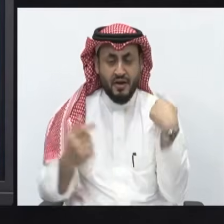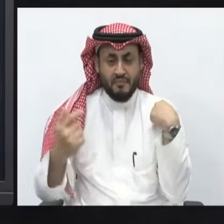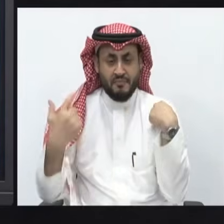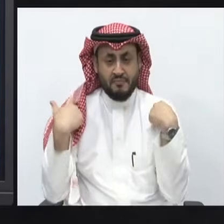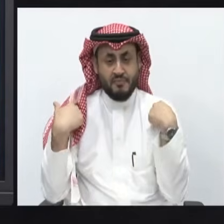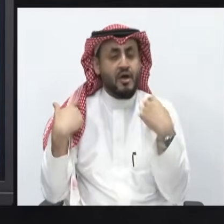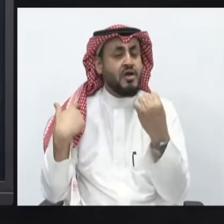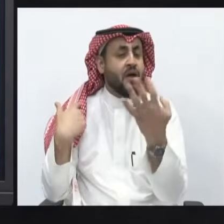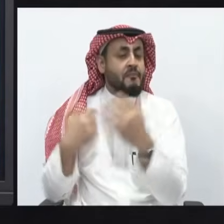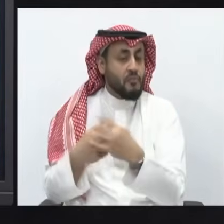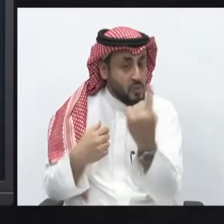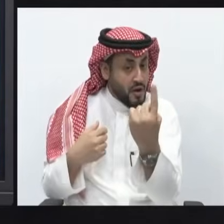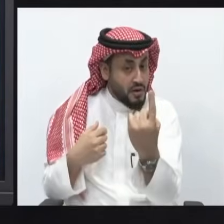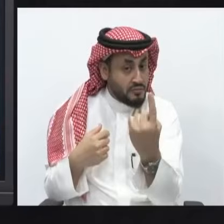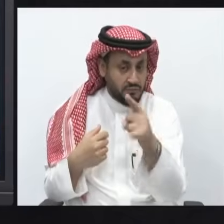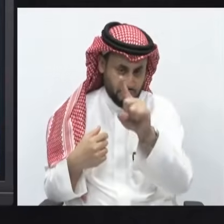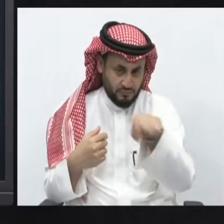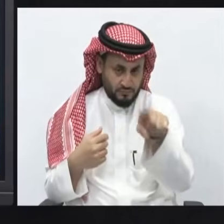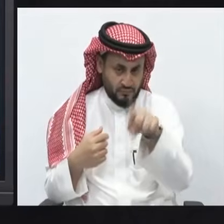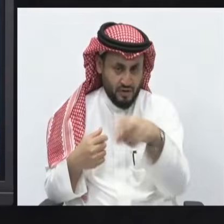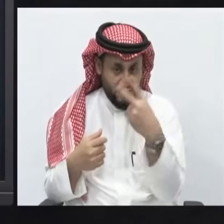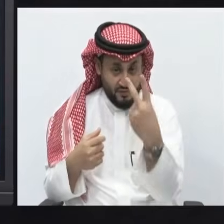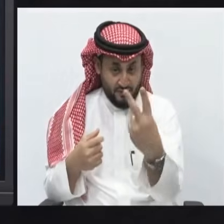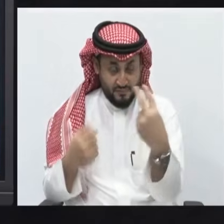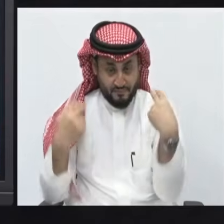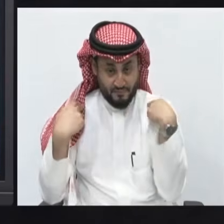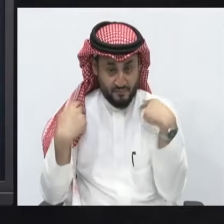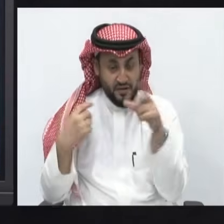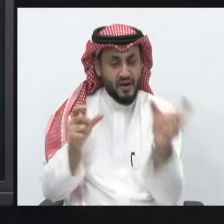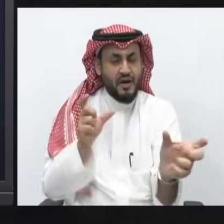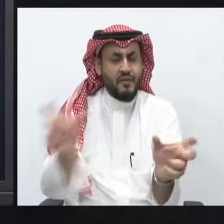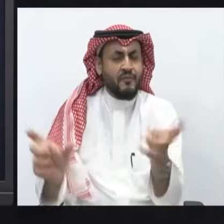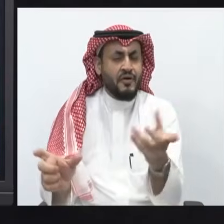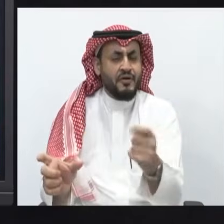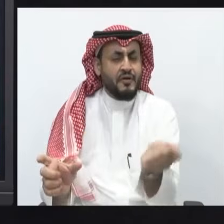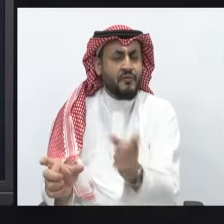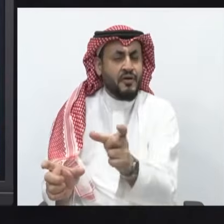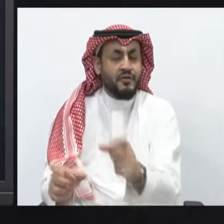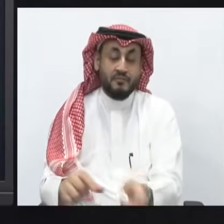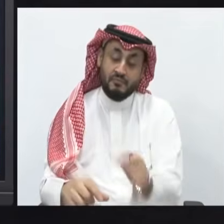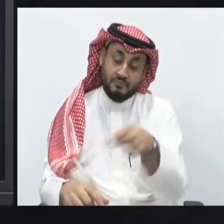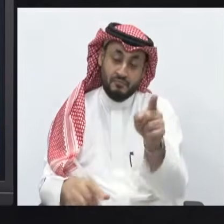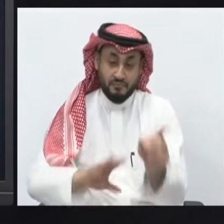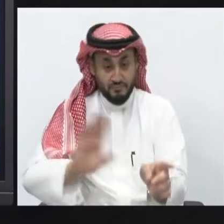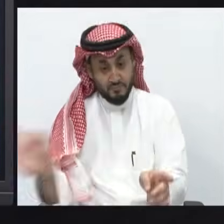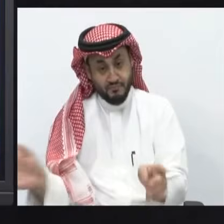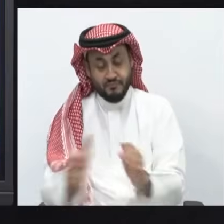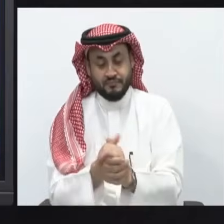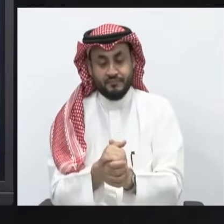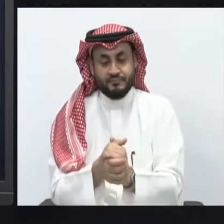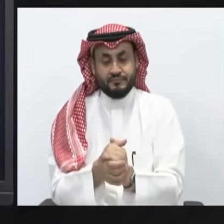shoulders? How many shoulders do we have? Yes, one or two. What do you think?